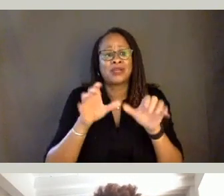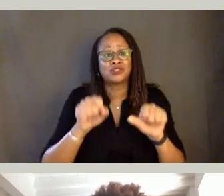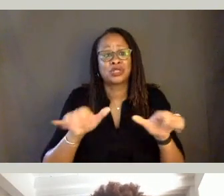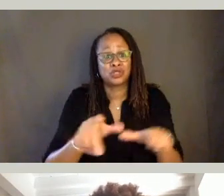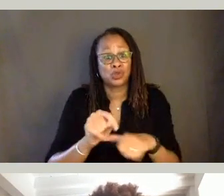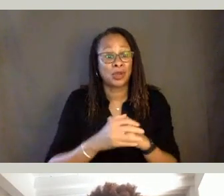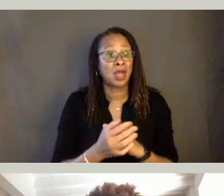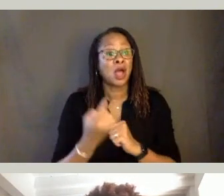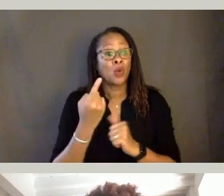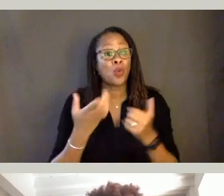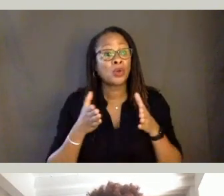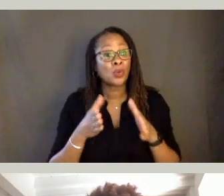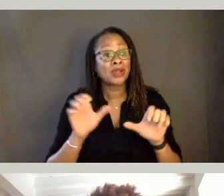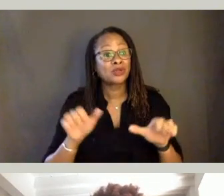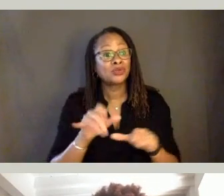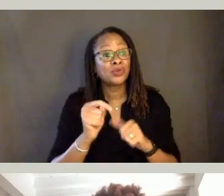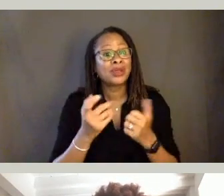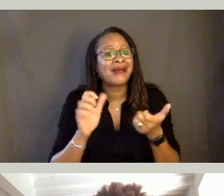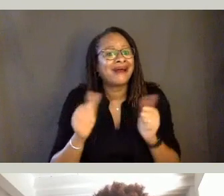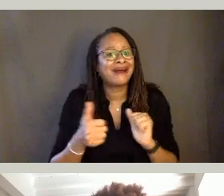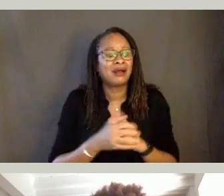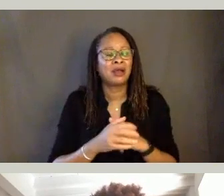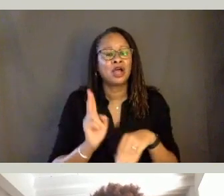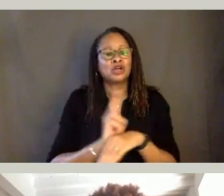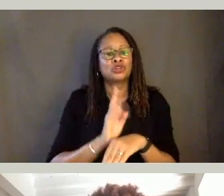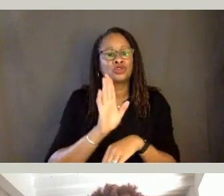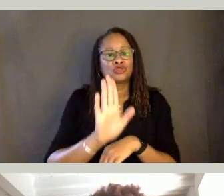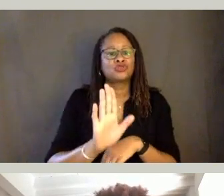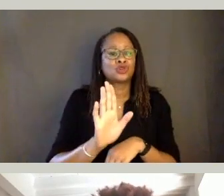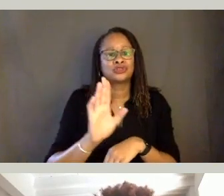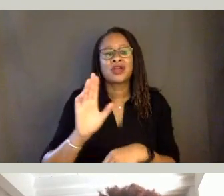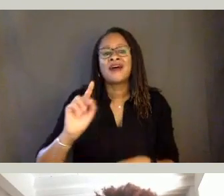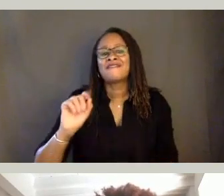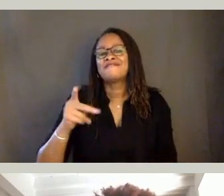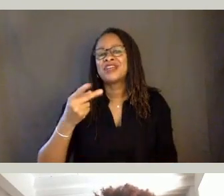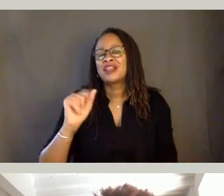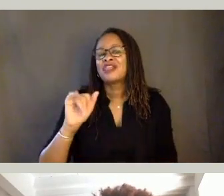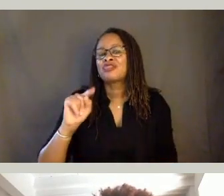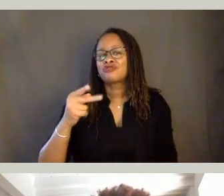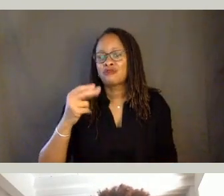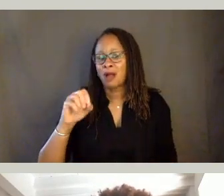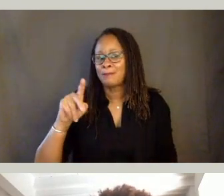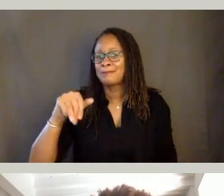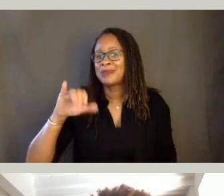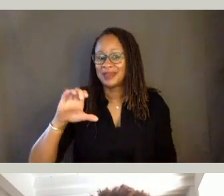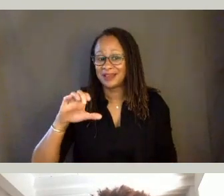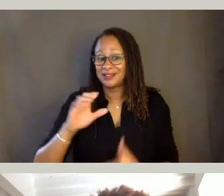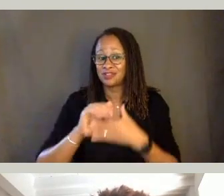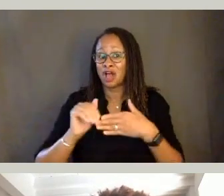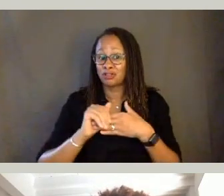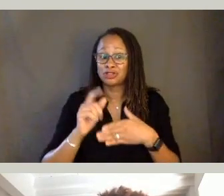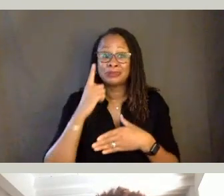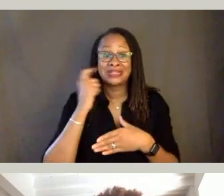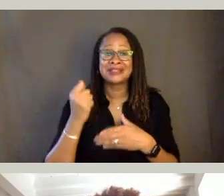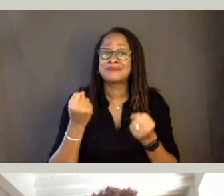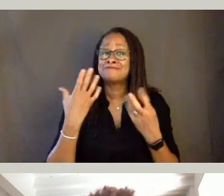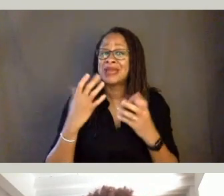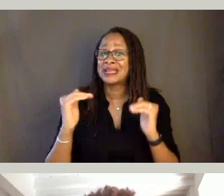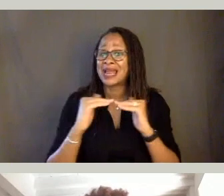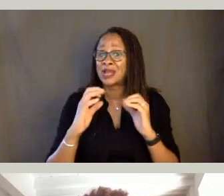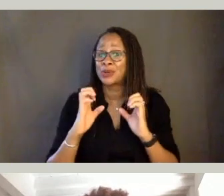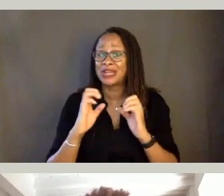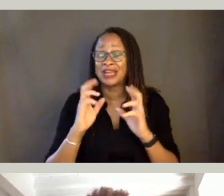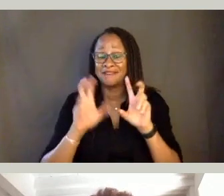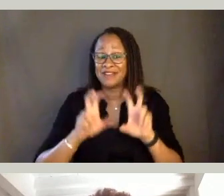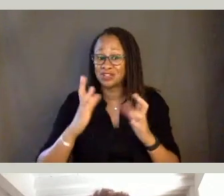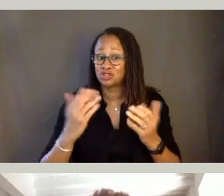one of the ways you can do that is actually use your philanthropic dollars, because many of the equity investors have those. They have different